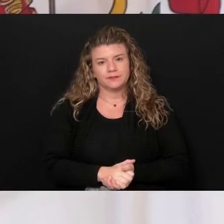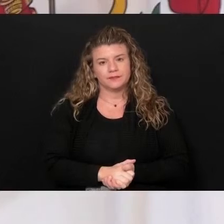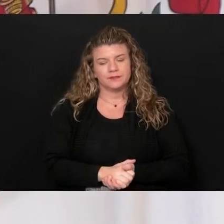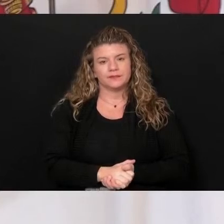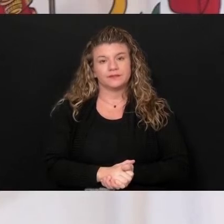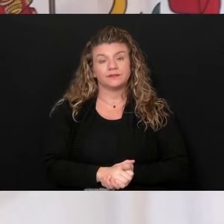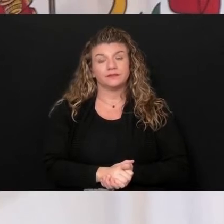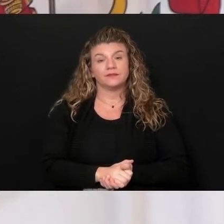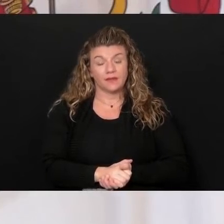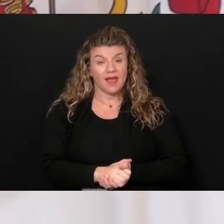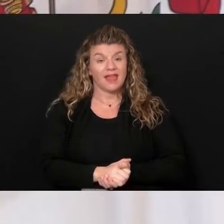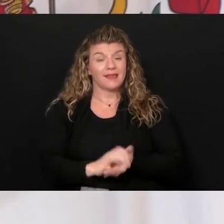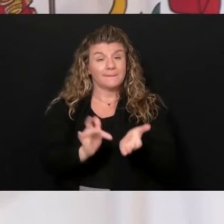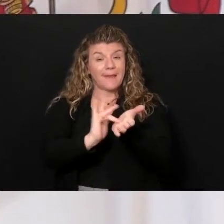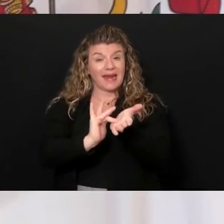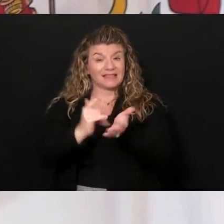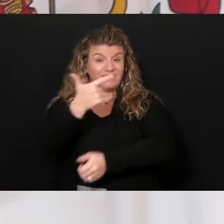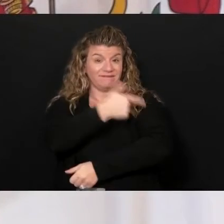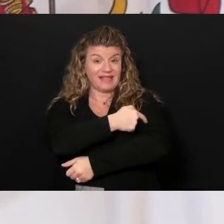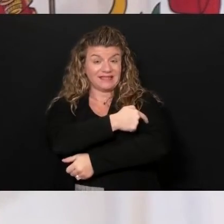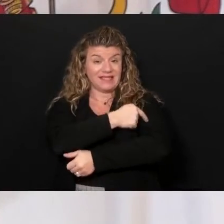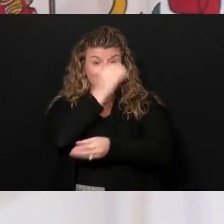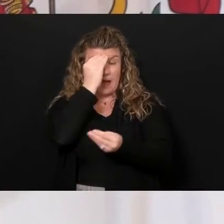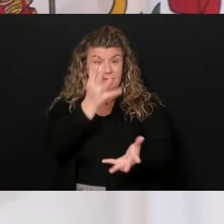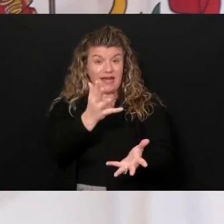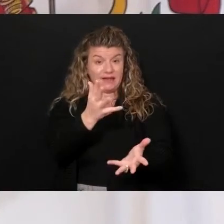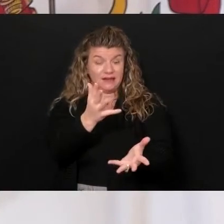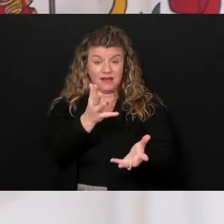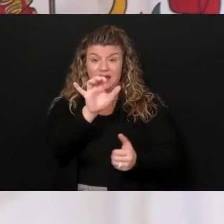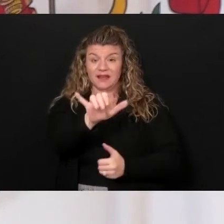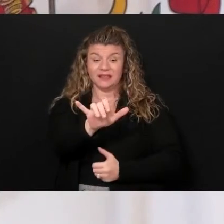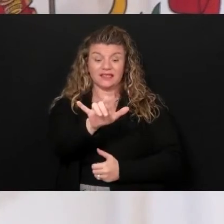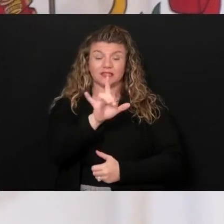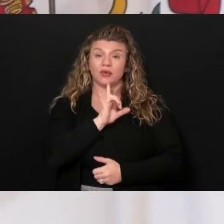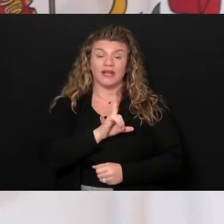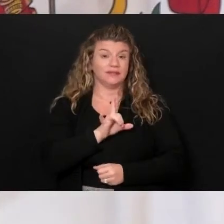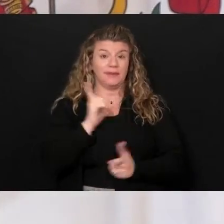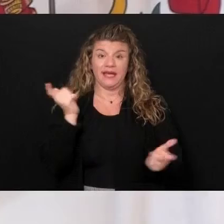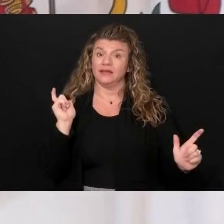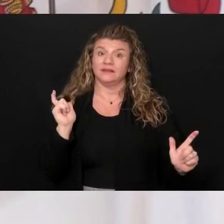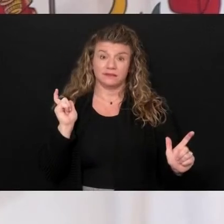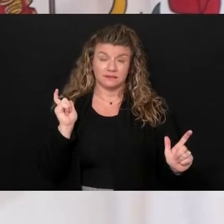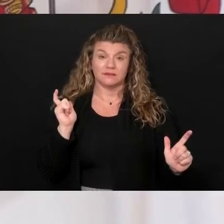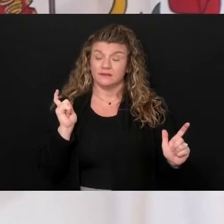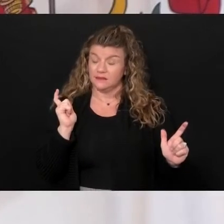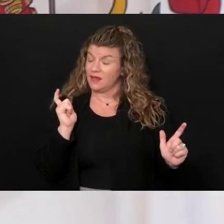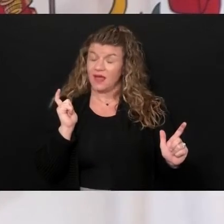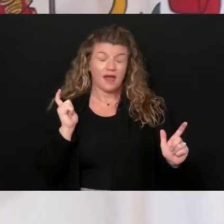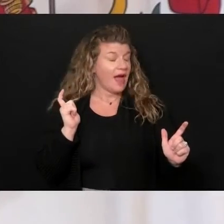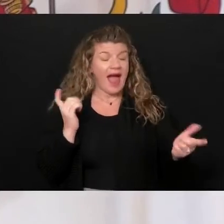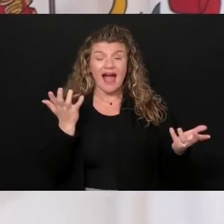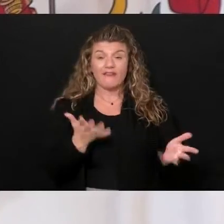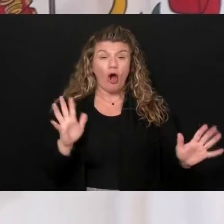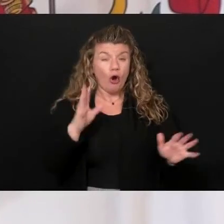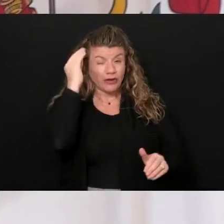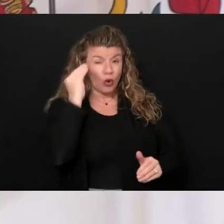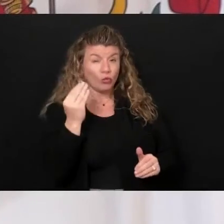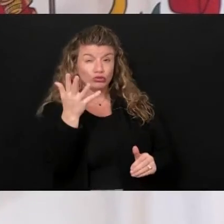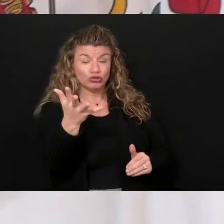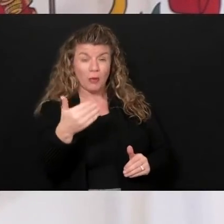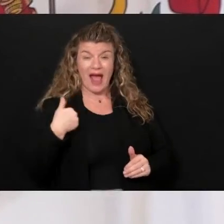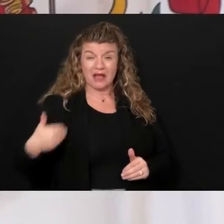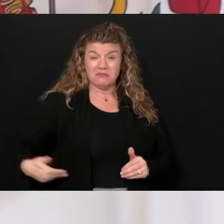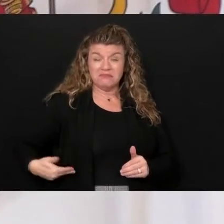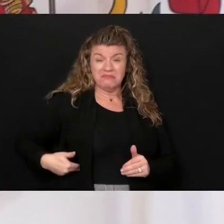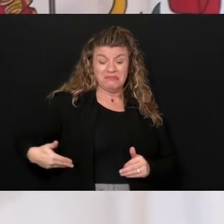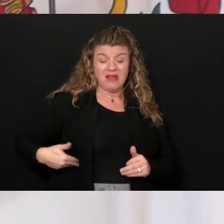On a vaccine update, and this is the beatinest thing that I have told you, that I felt like that we